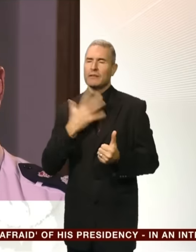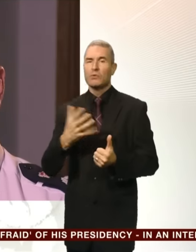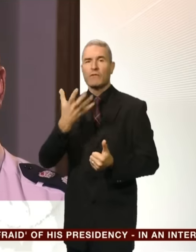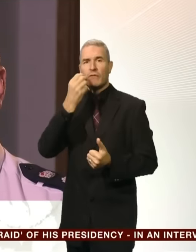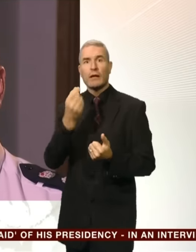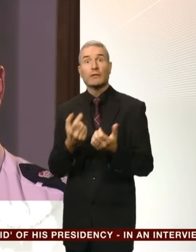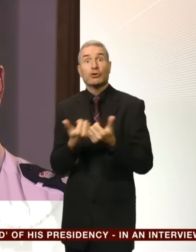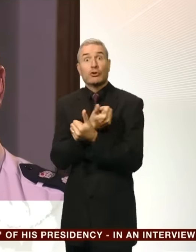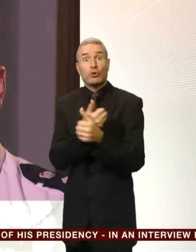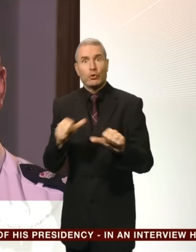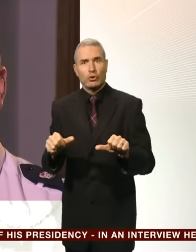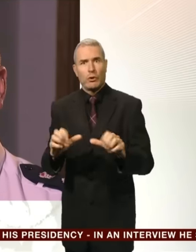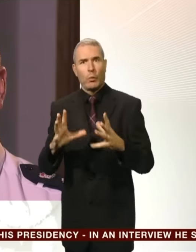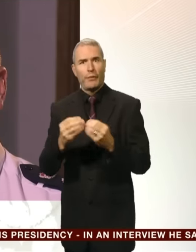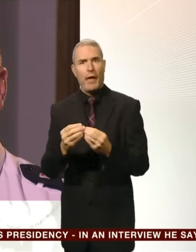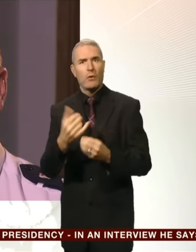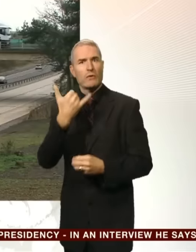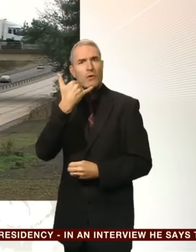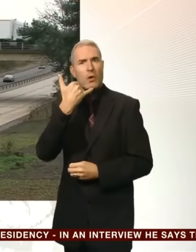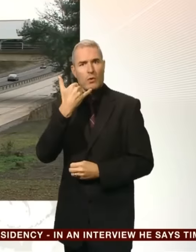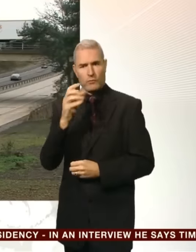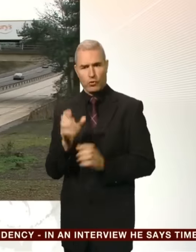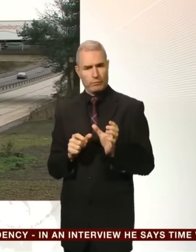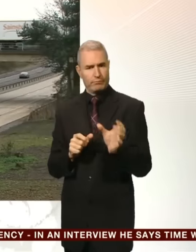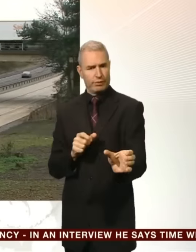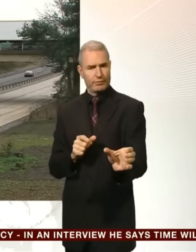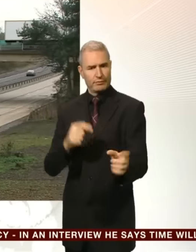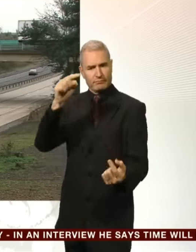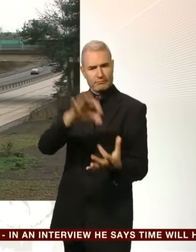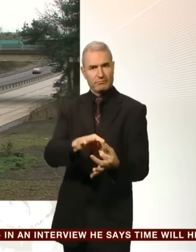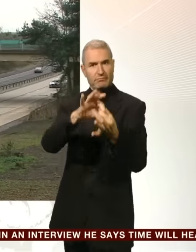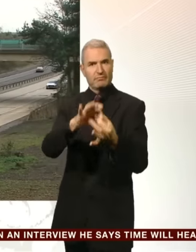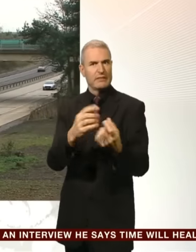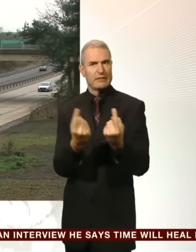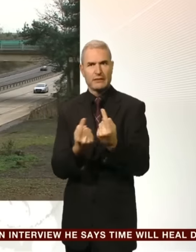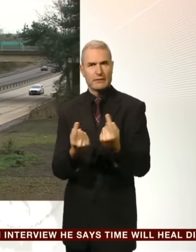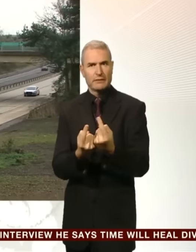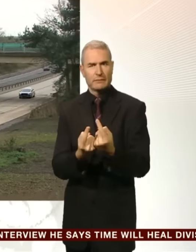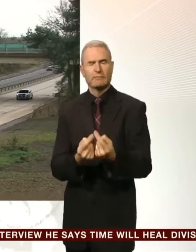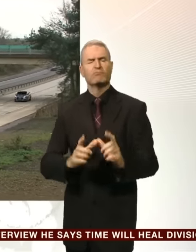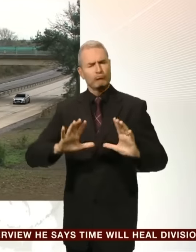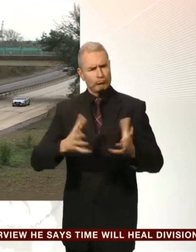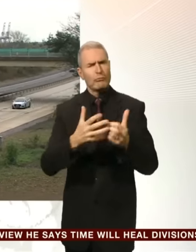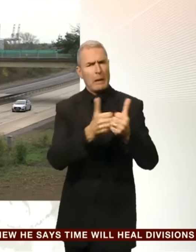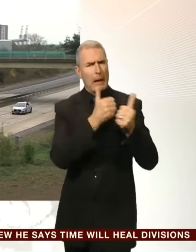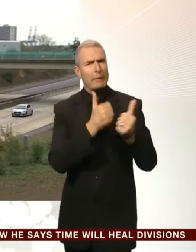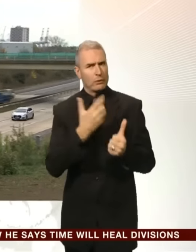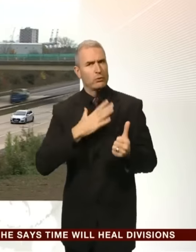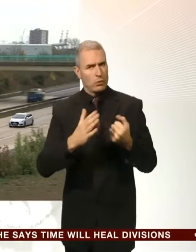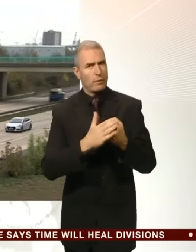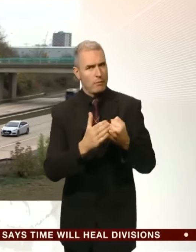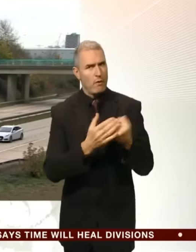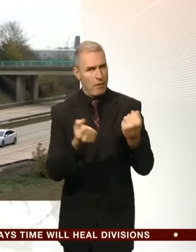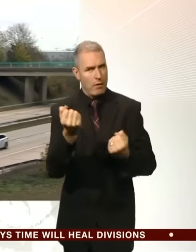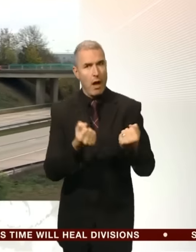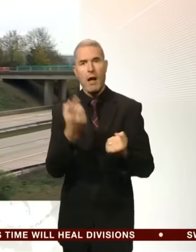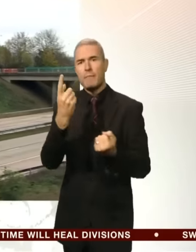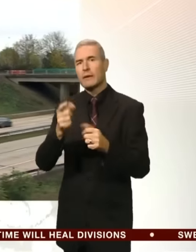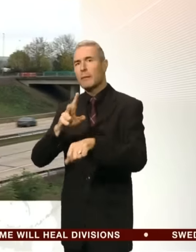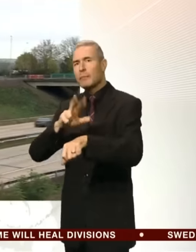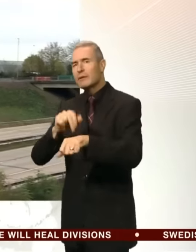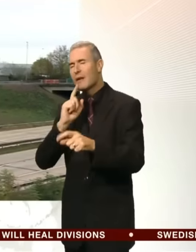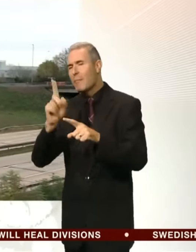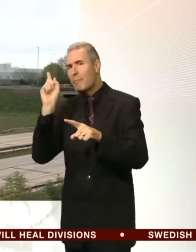stops people being able to drive and use their mobile phone. As well as urging car makers to do more, the police say penalties for using